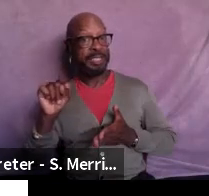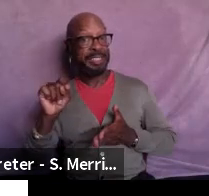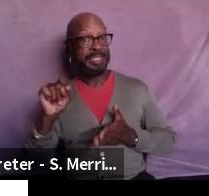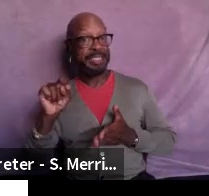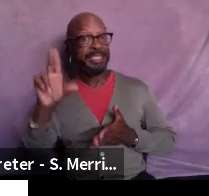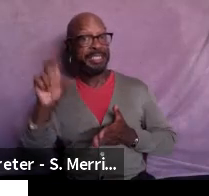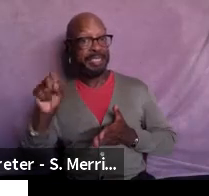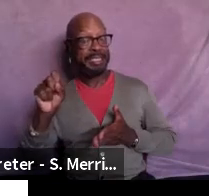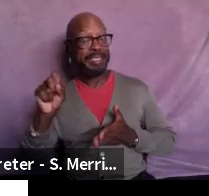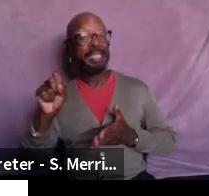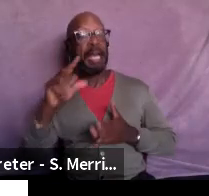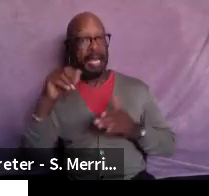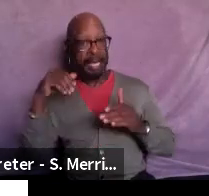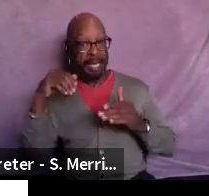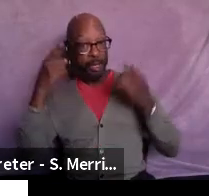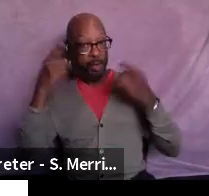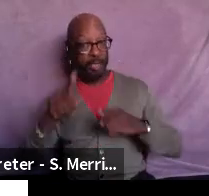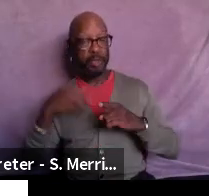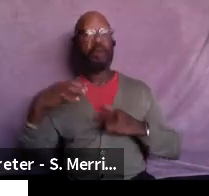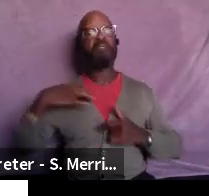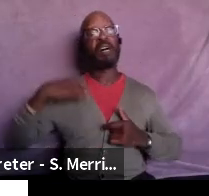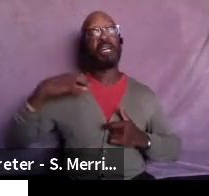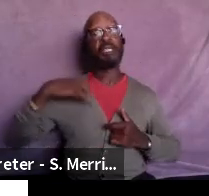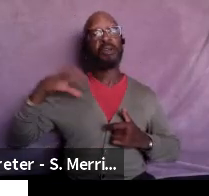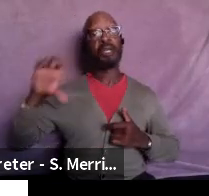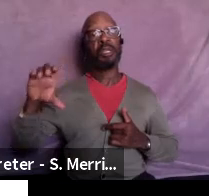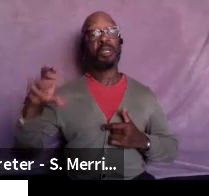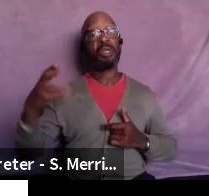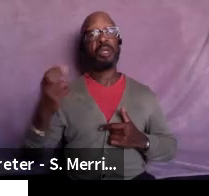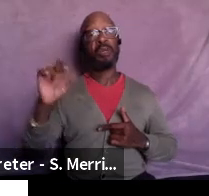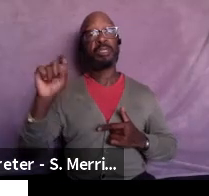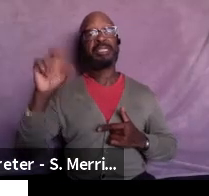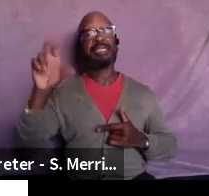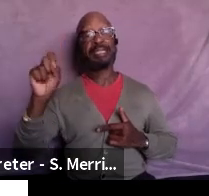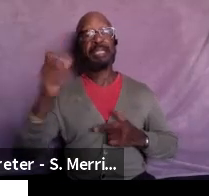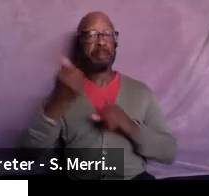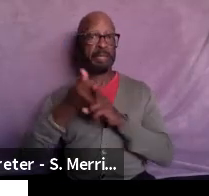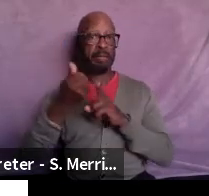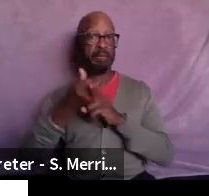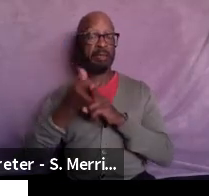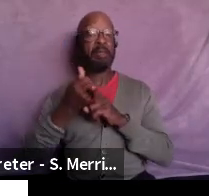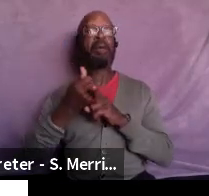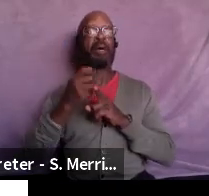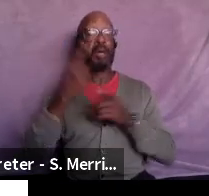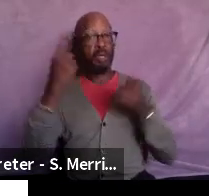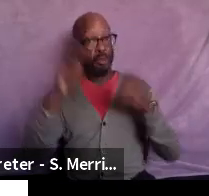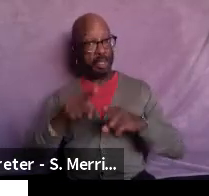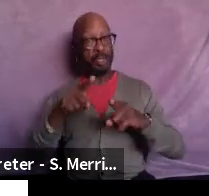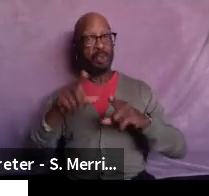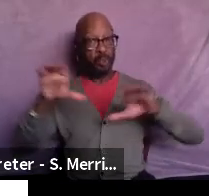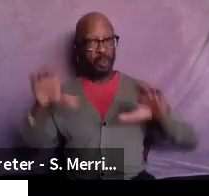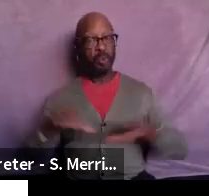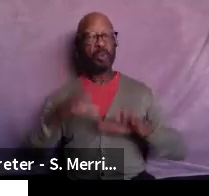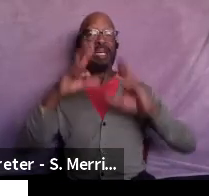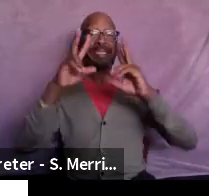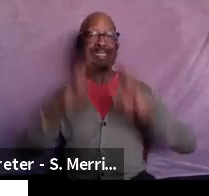voluntary resolution agreement in which Christus agreed to perform communication assessments at